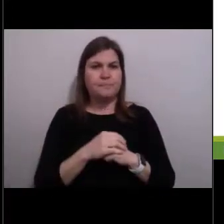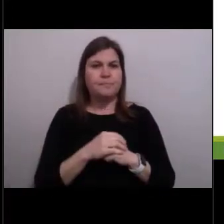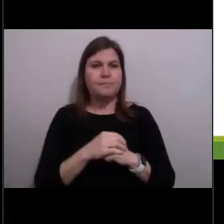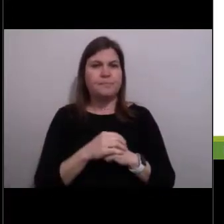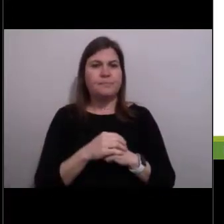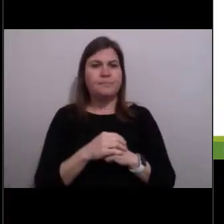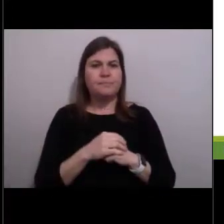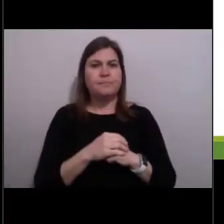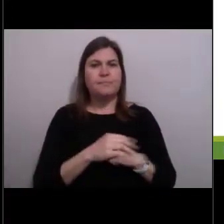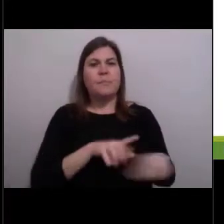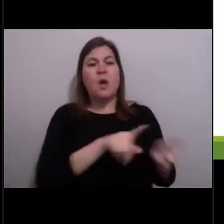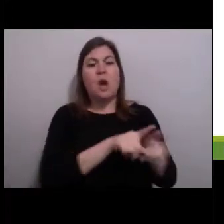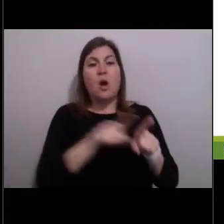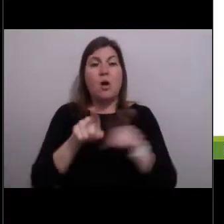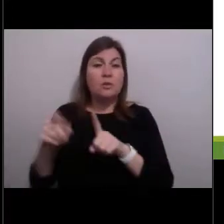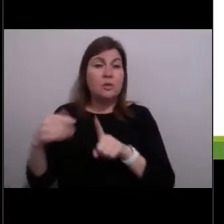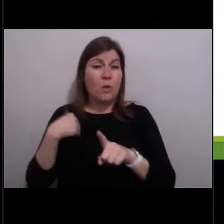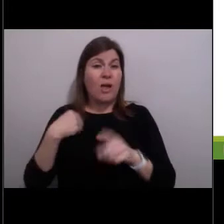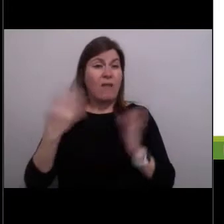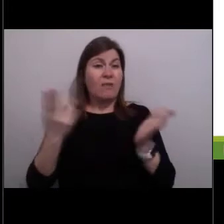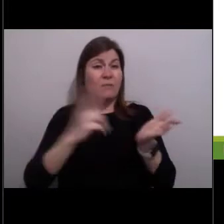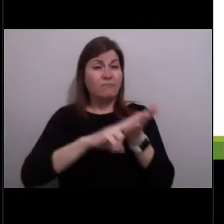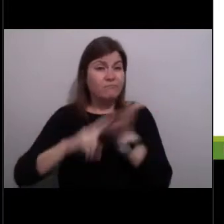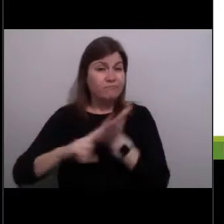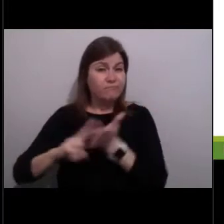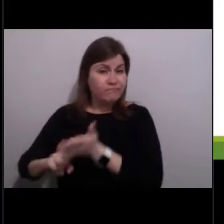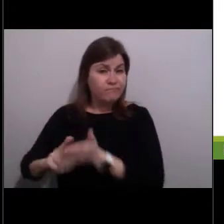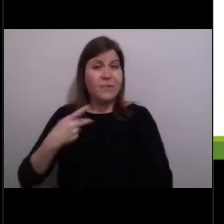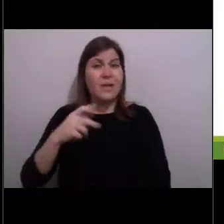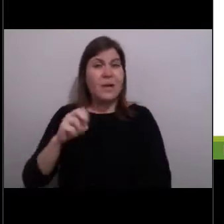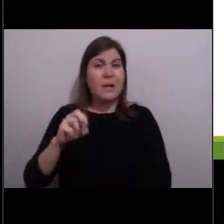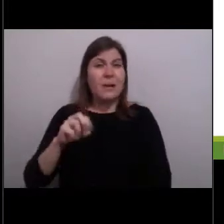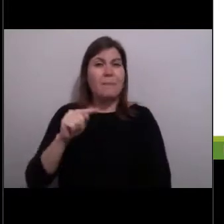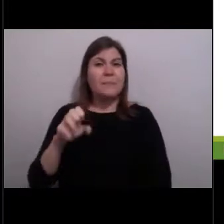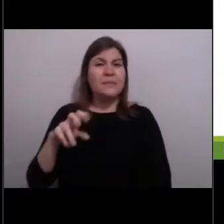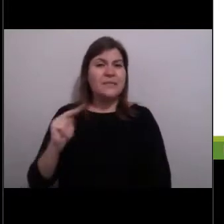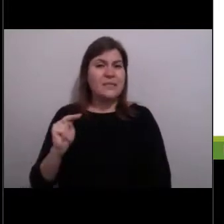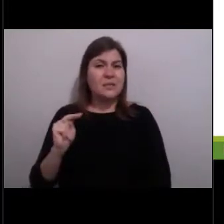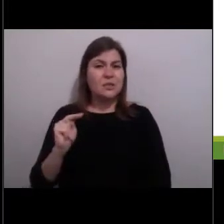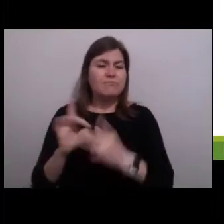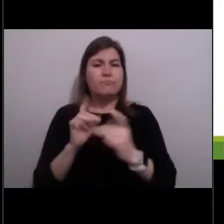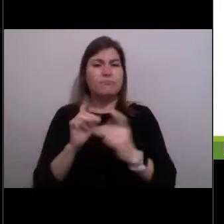petition in the next week or so about national standards